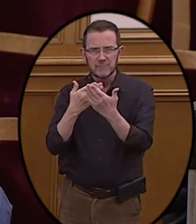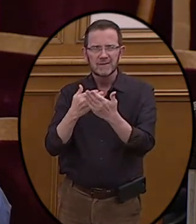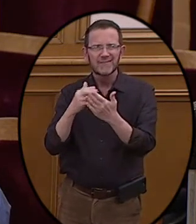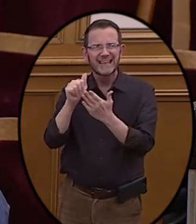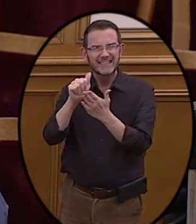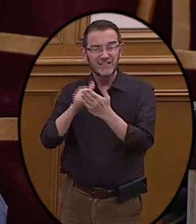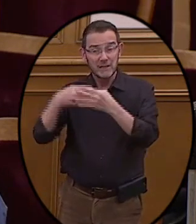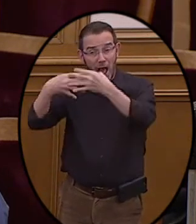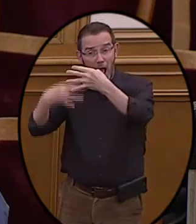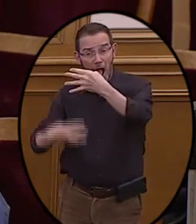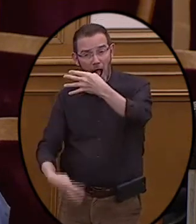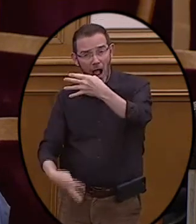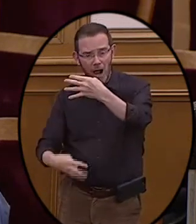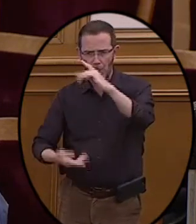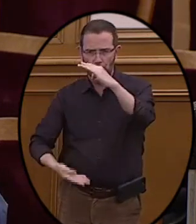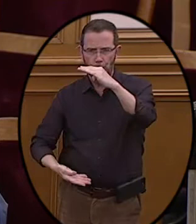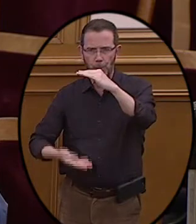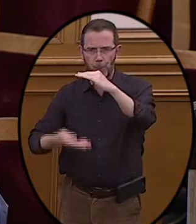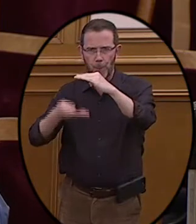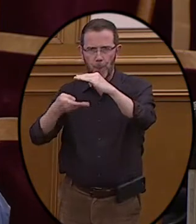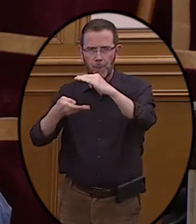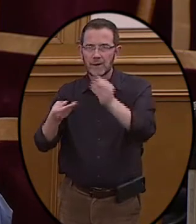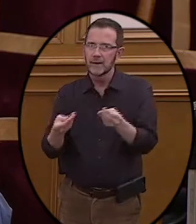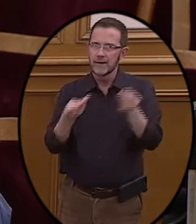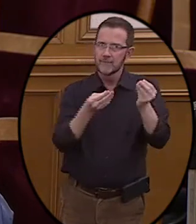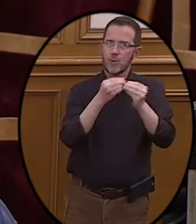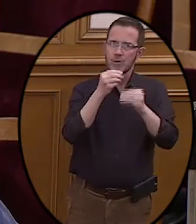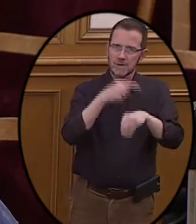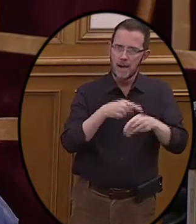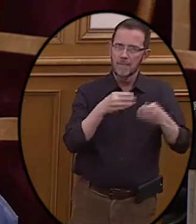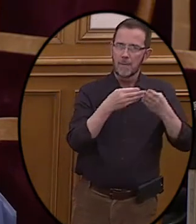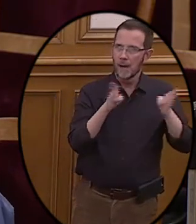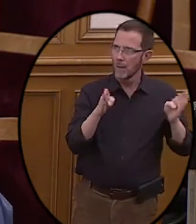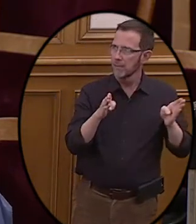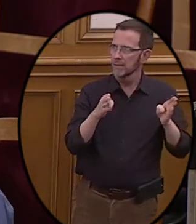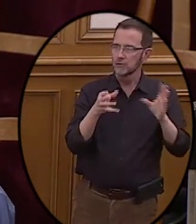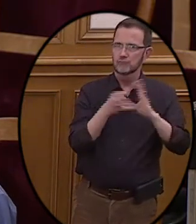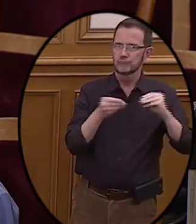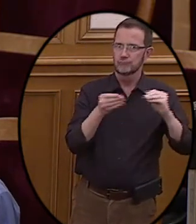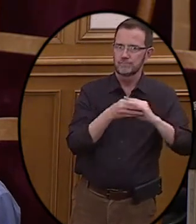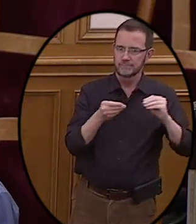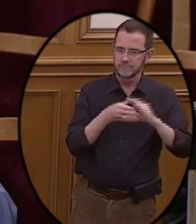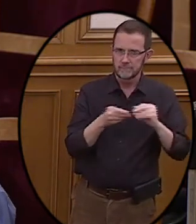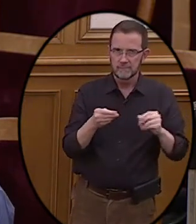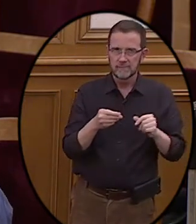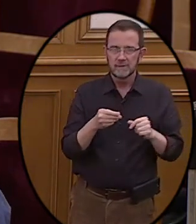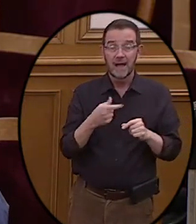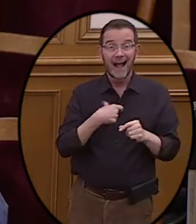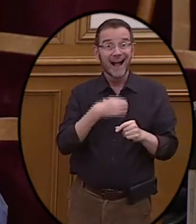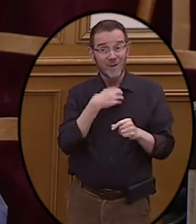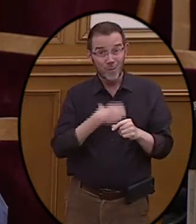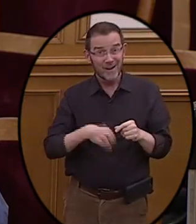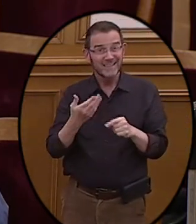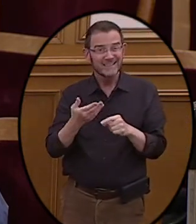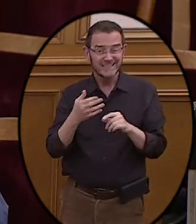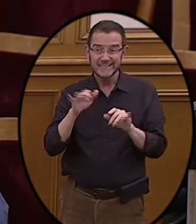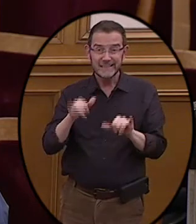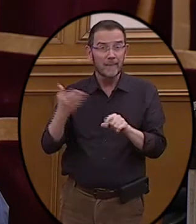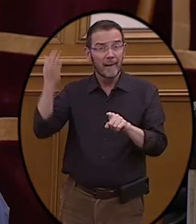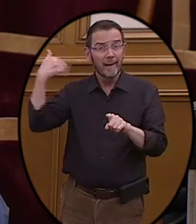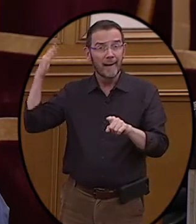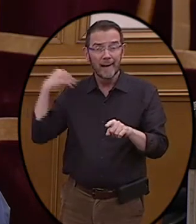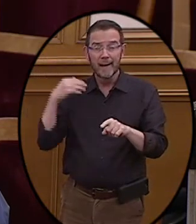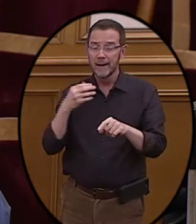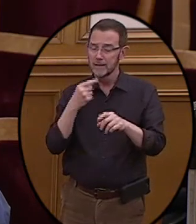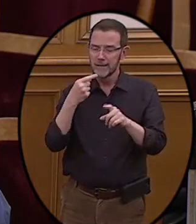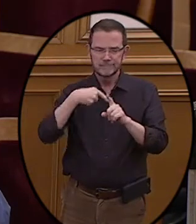helpful, and that these meetings have been increased from 6 to 9, 9 meetings a year. As much as I wish it was 12 meetings a year like it was in 2017, I